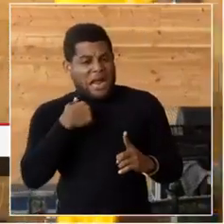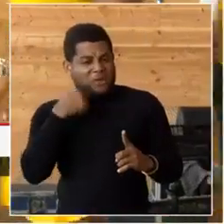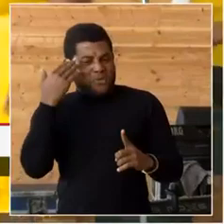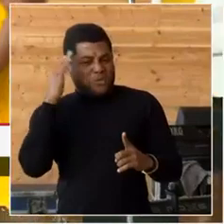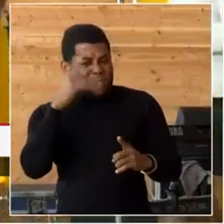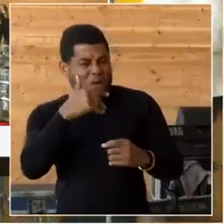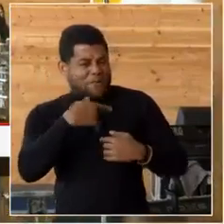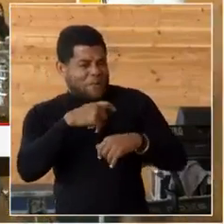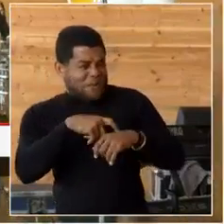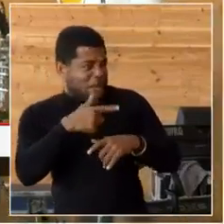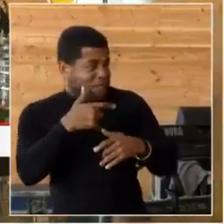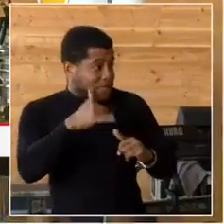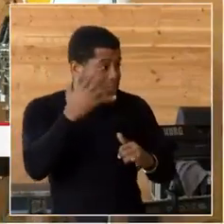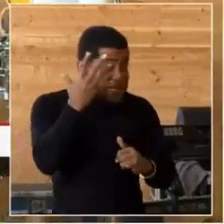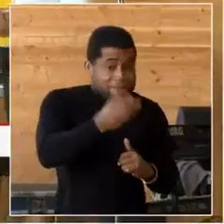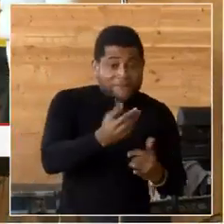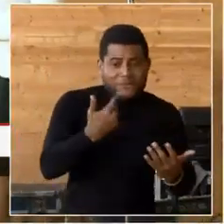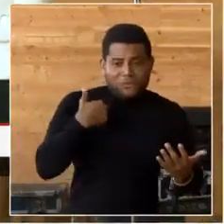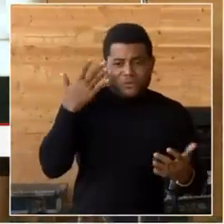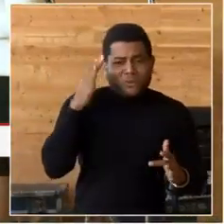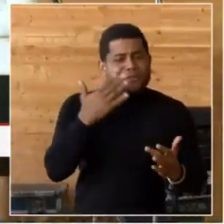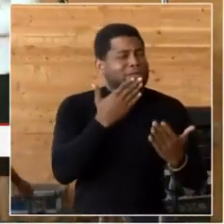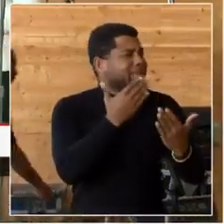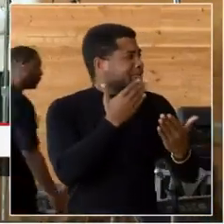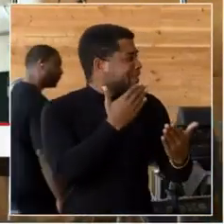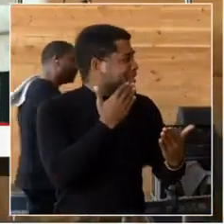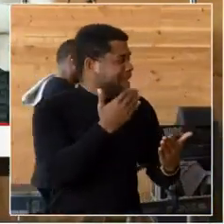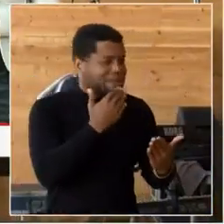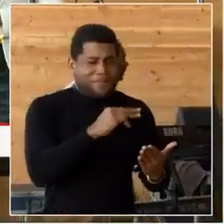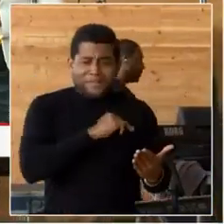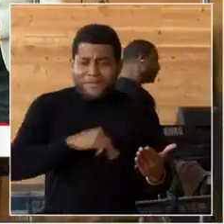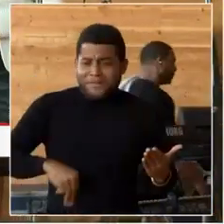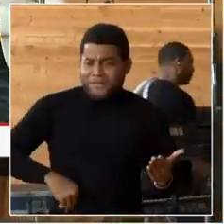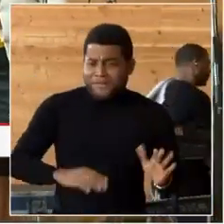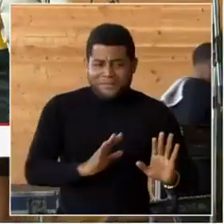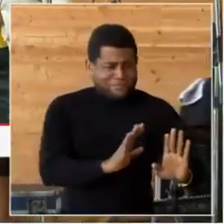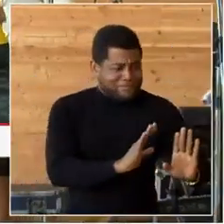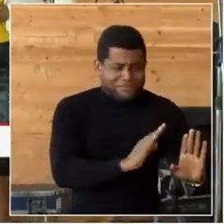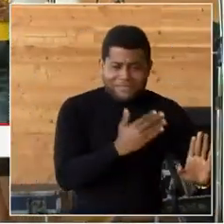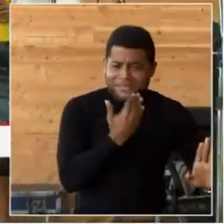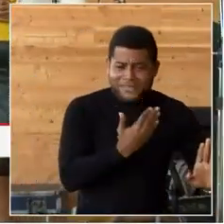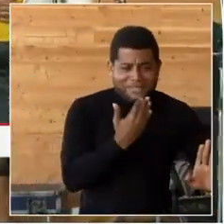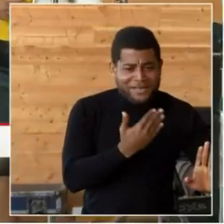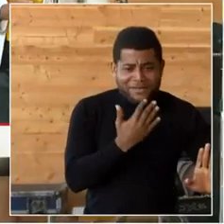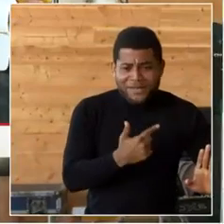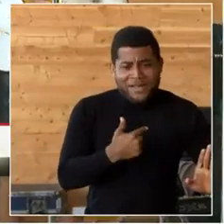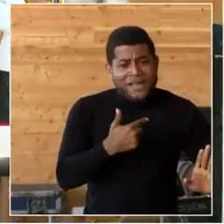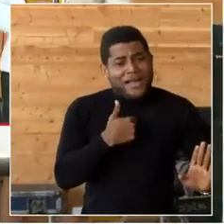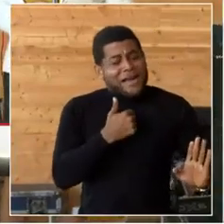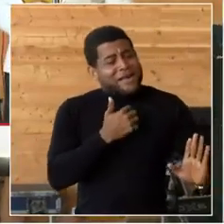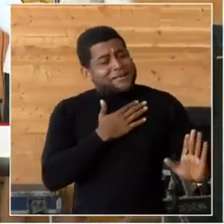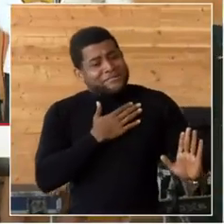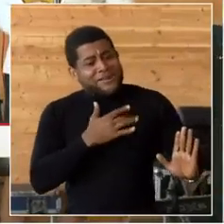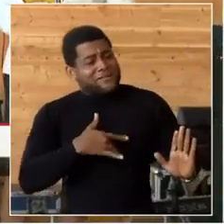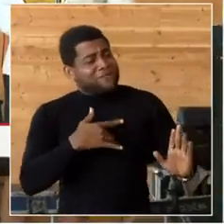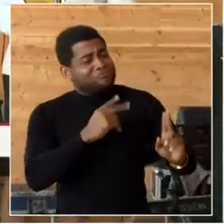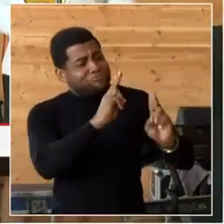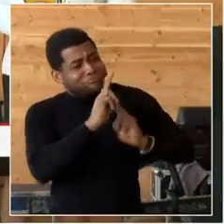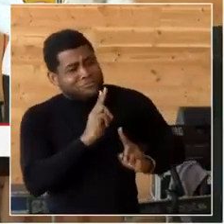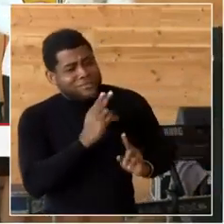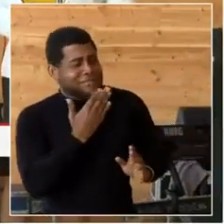you left. First of all, I want to just thank you, because you are so gangster, and it's such an honor to be introduced by you.